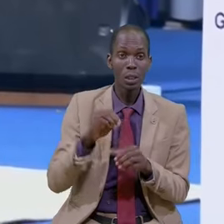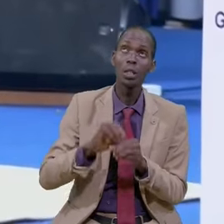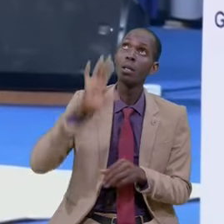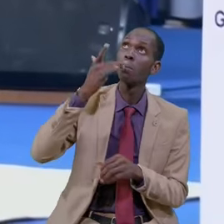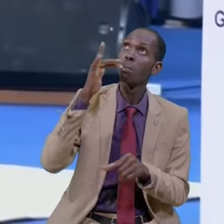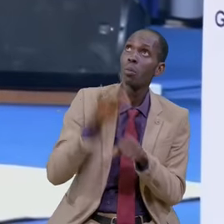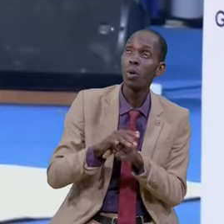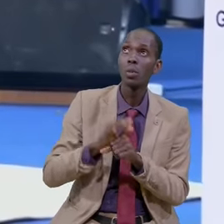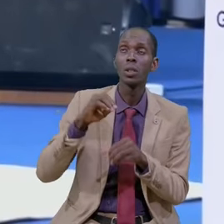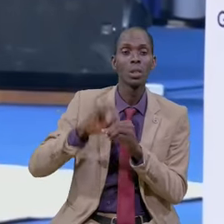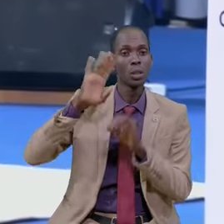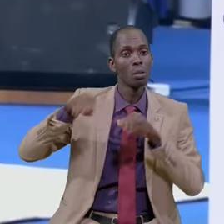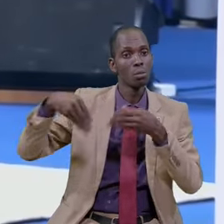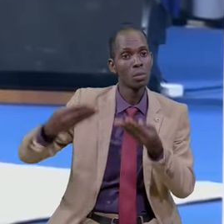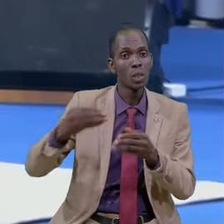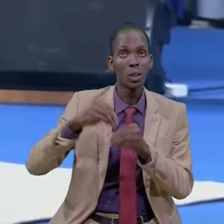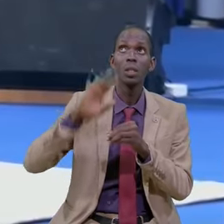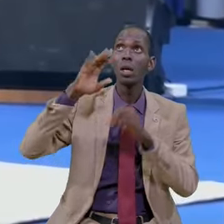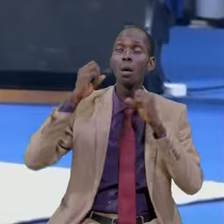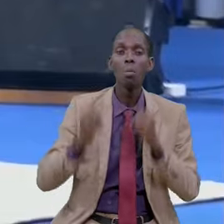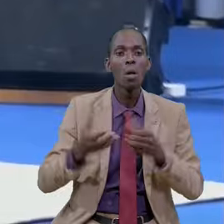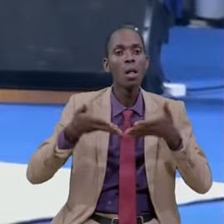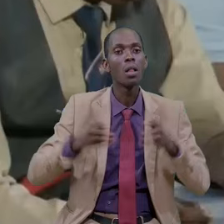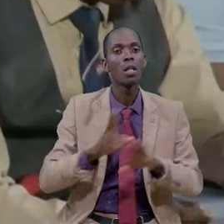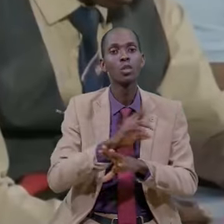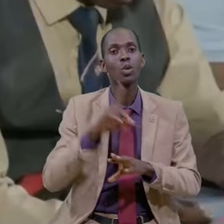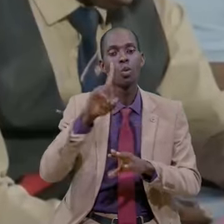provision it is power let no